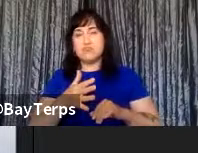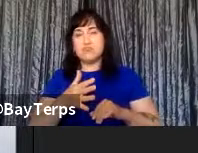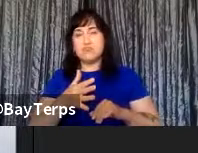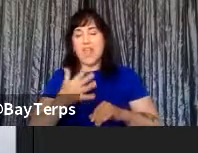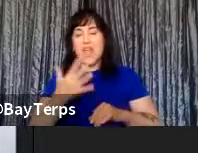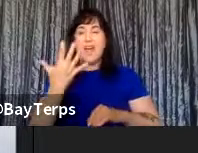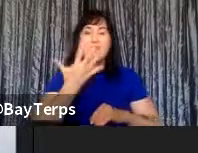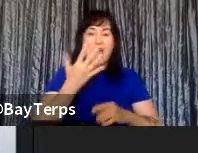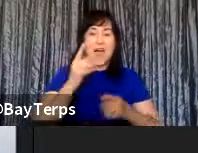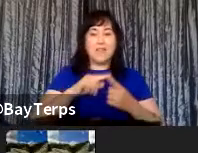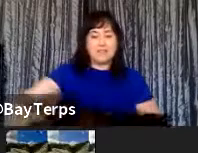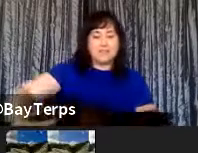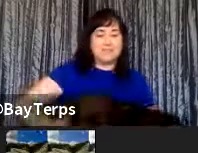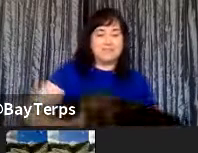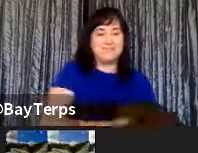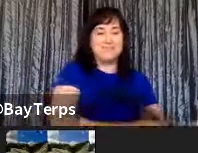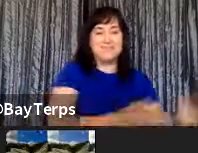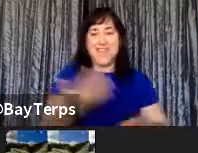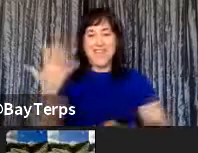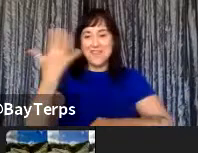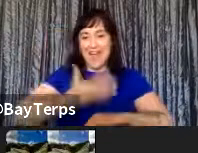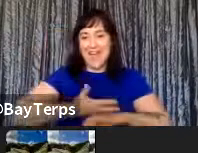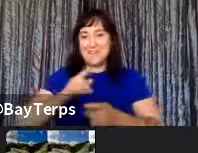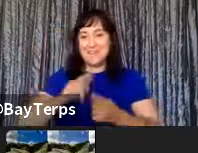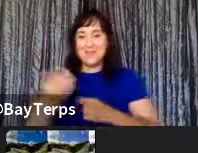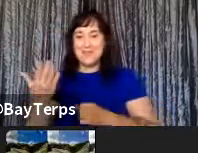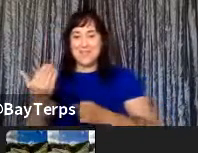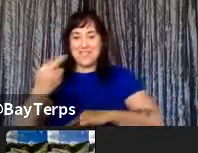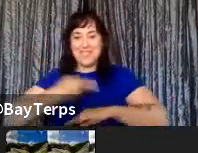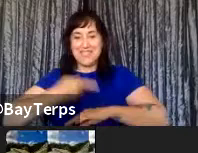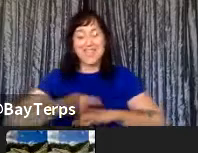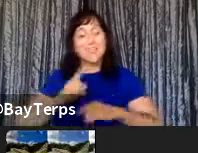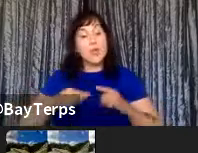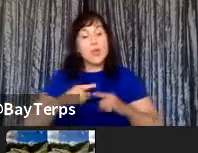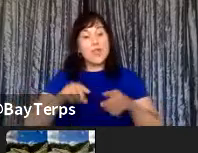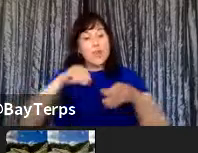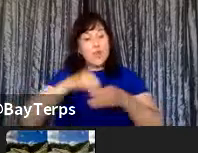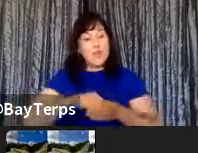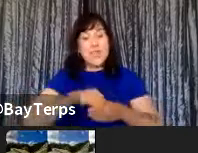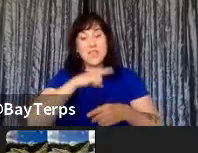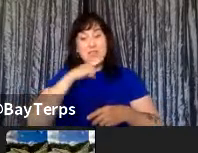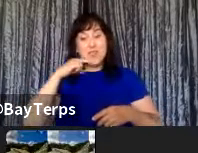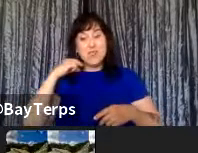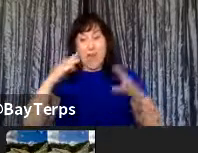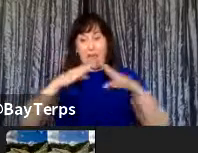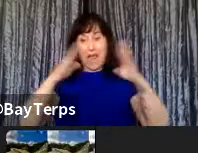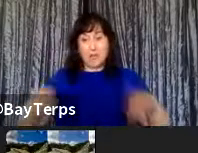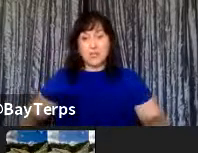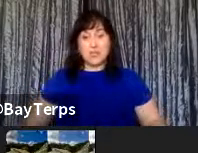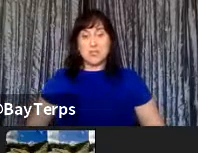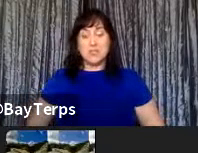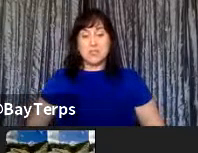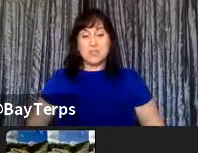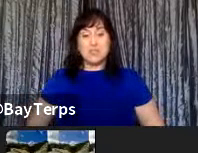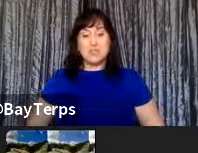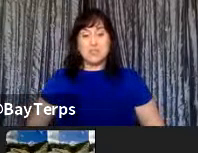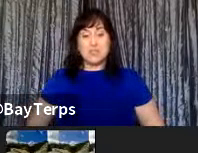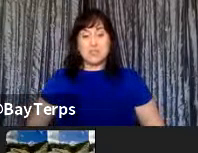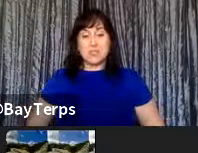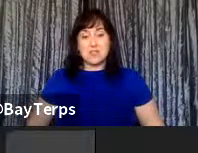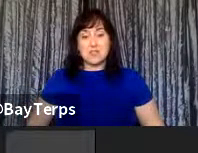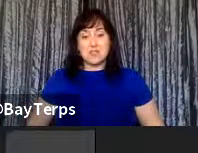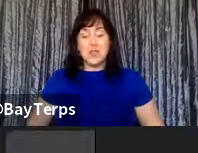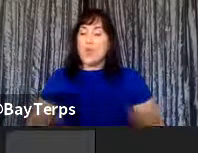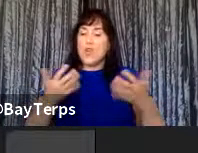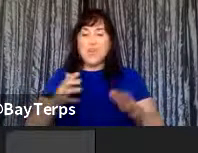15 days, okay, in these drying houses. When they're in the drying houses, eventually it will get complete. We don't want it to dry too much,